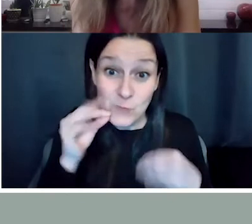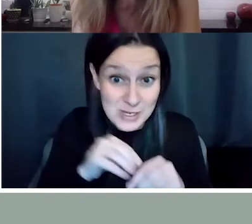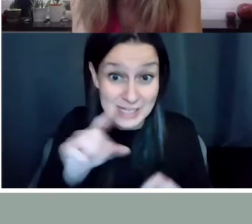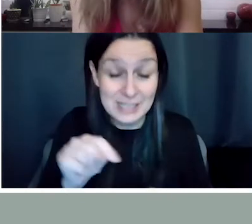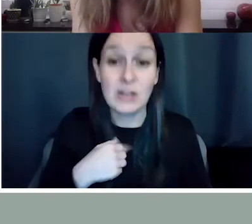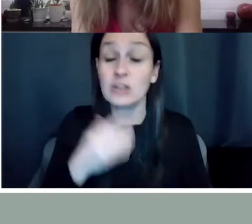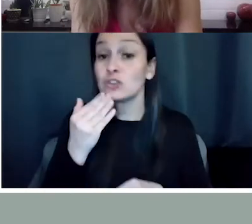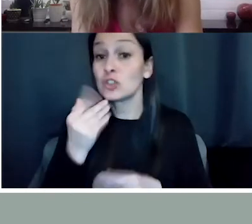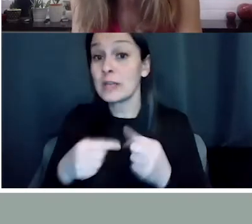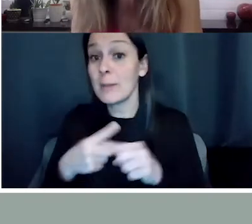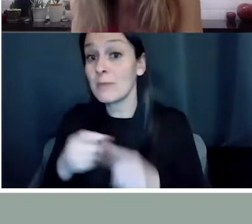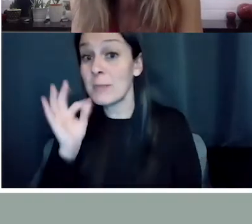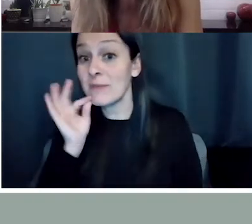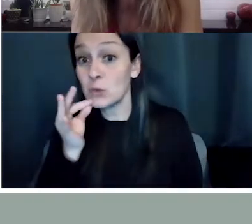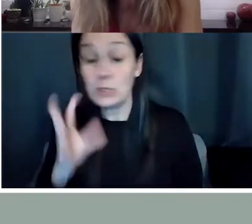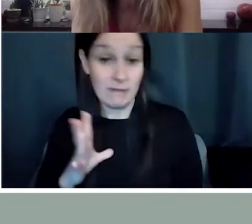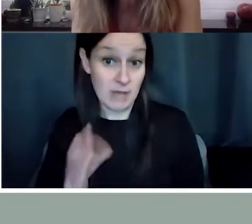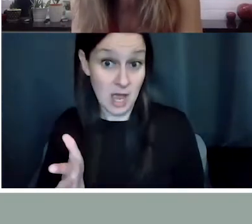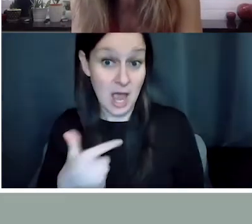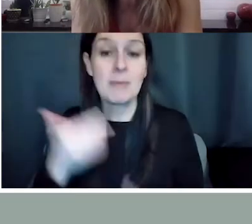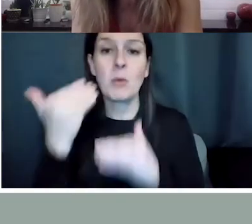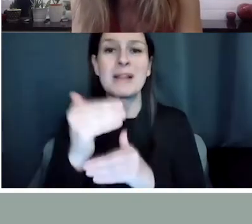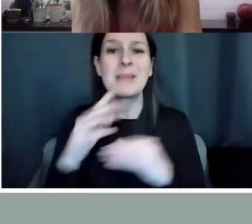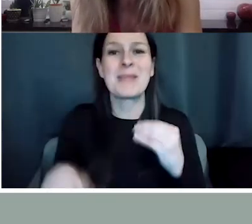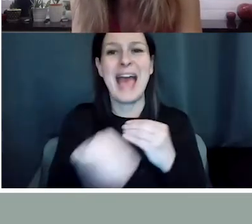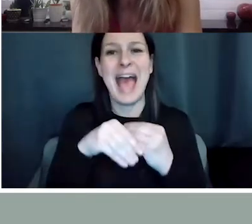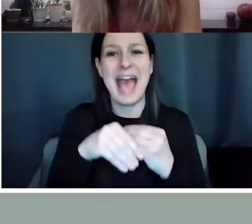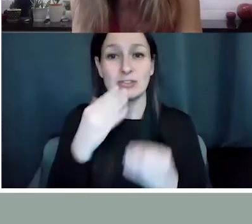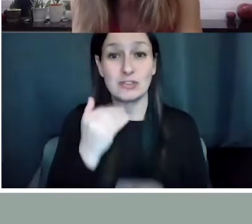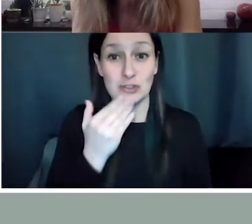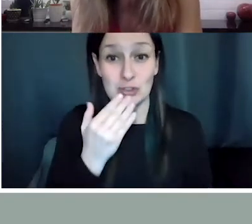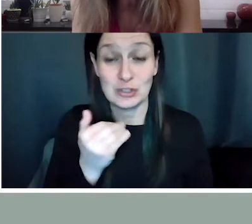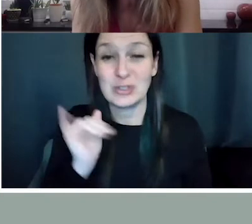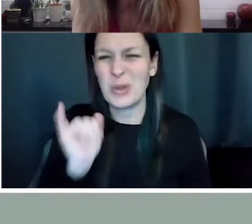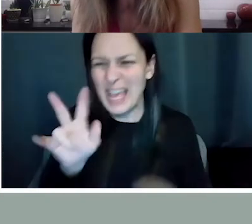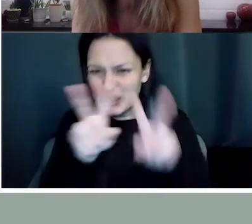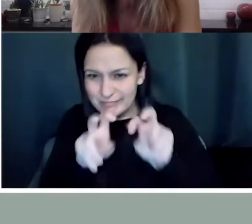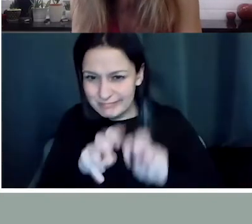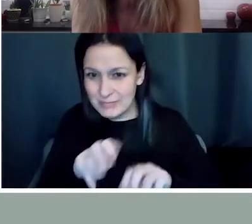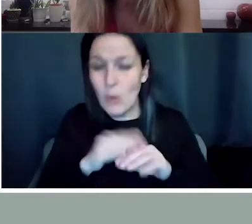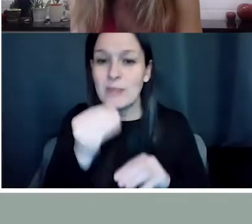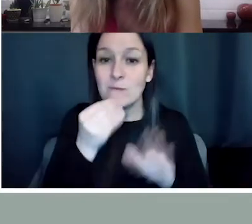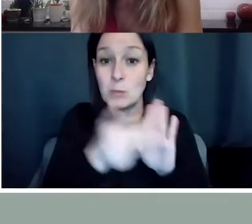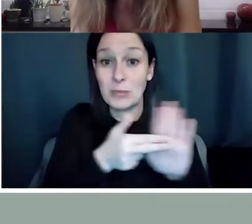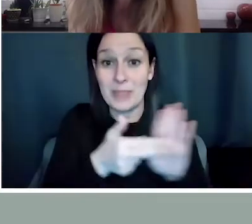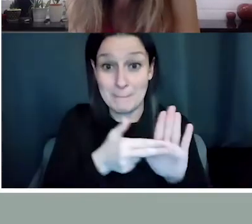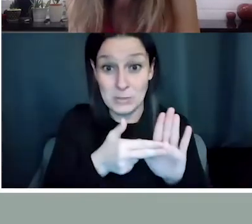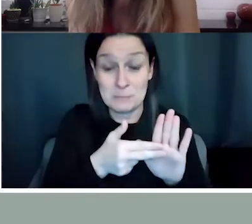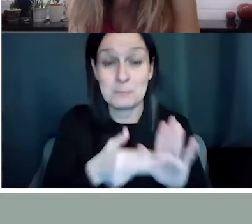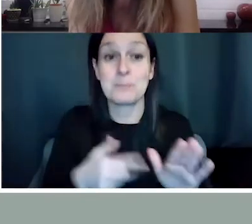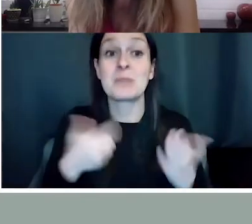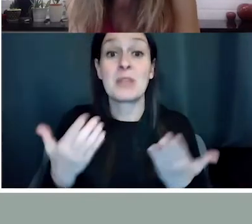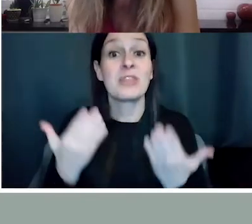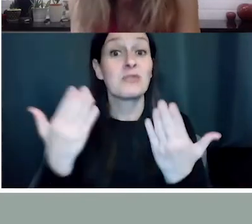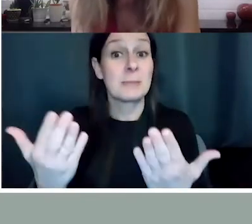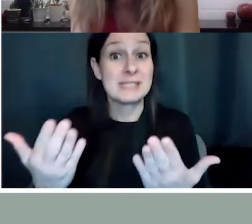are okay. But we want to limit the added sugar. So that's what you want to look at on the food label. And the